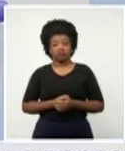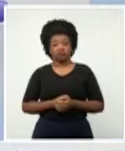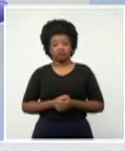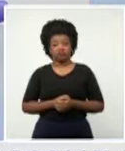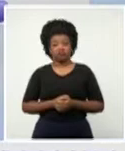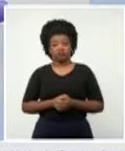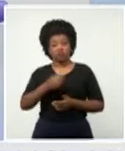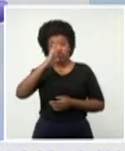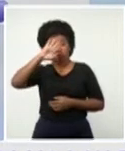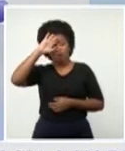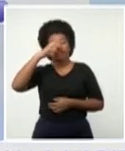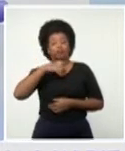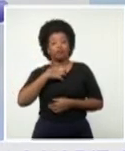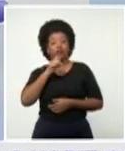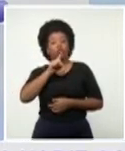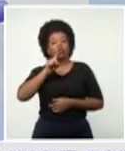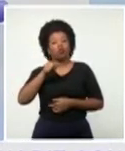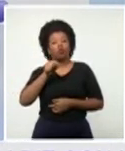of